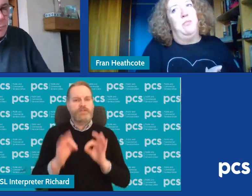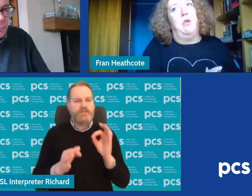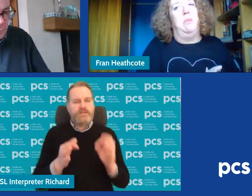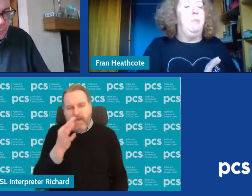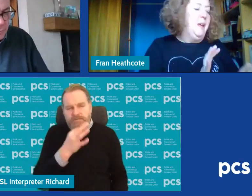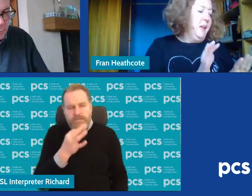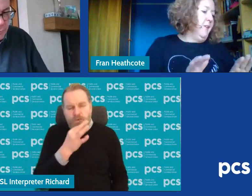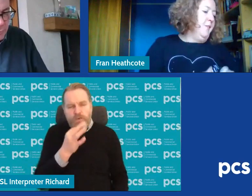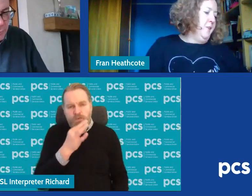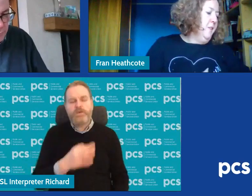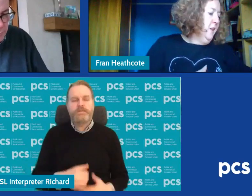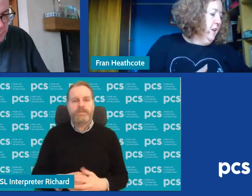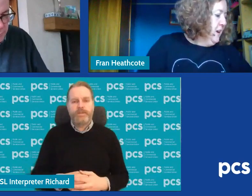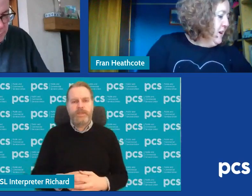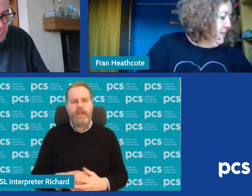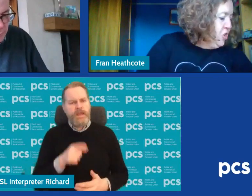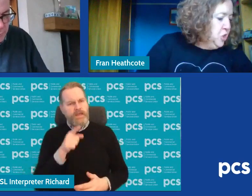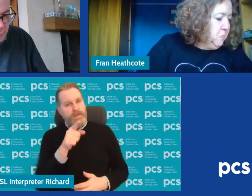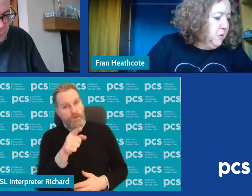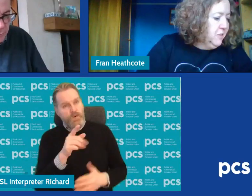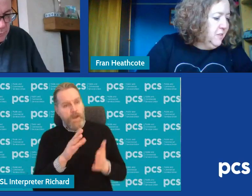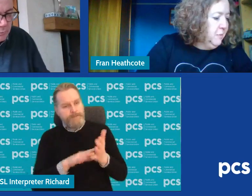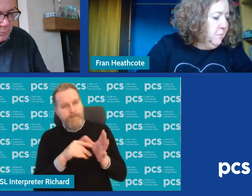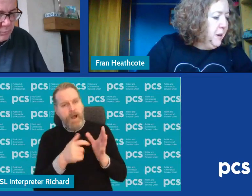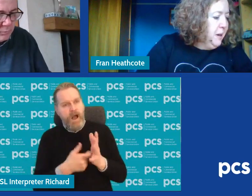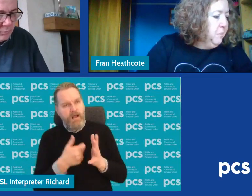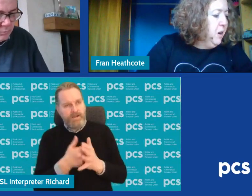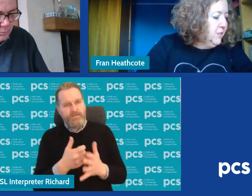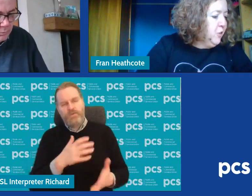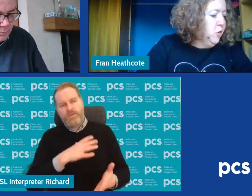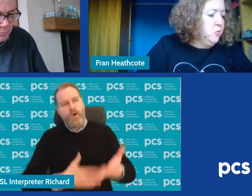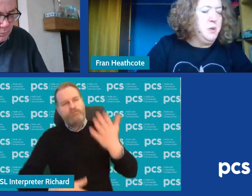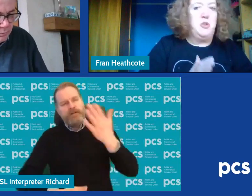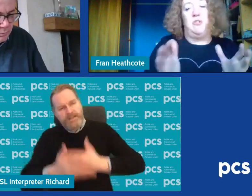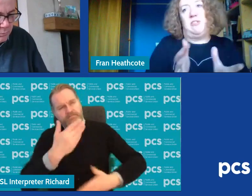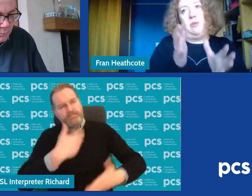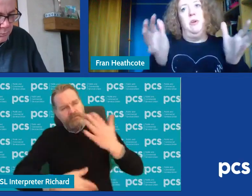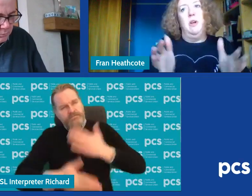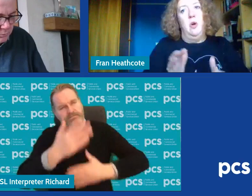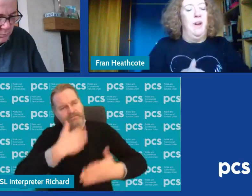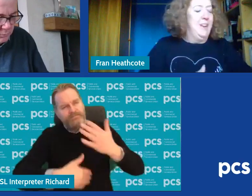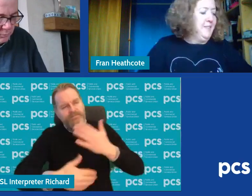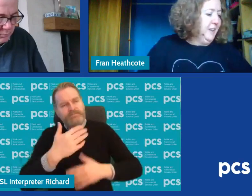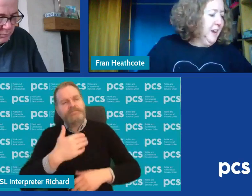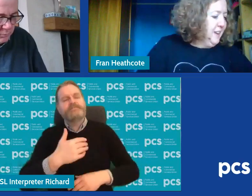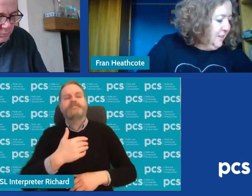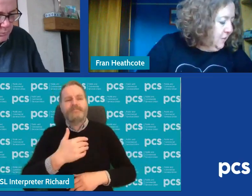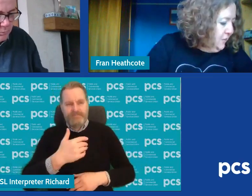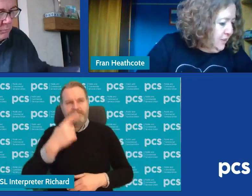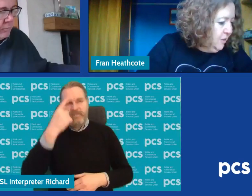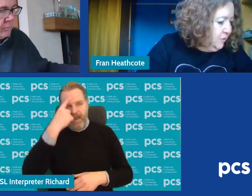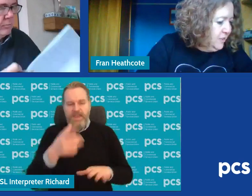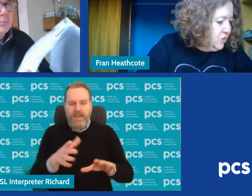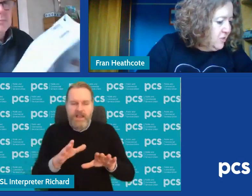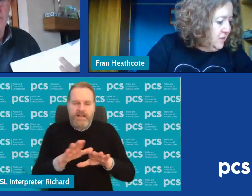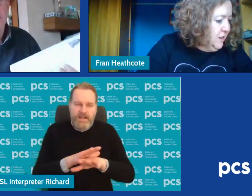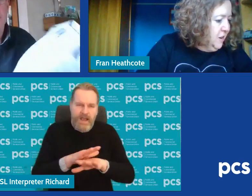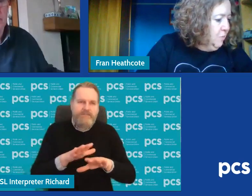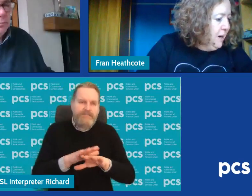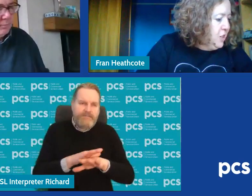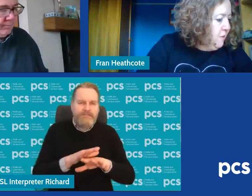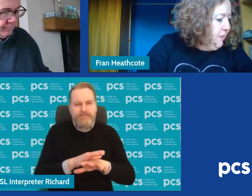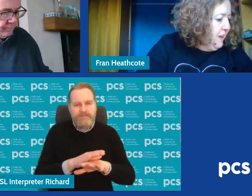I think have probably been covered since you posted them by Mark's contribution. So where that's the case, I'll obviously